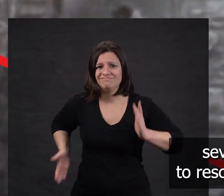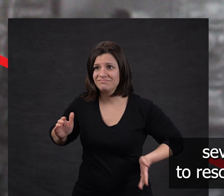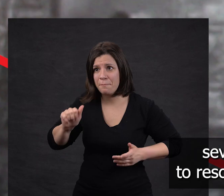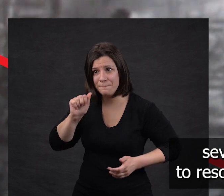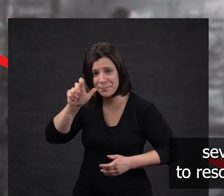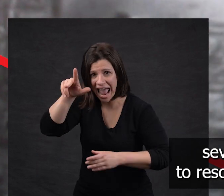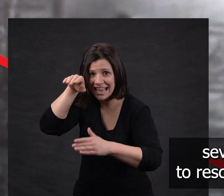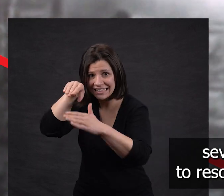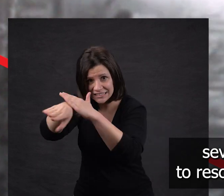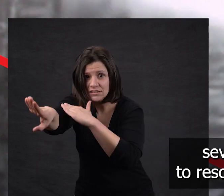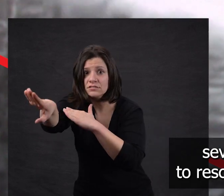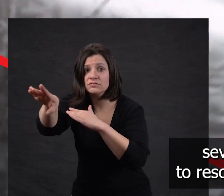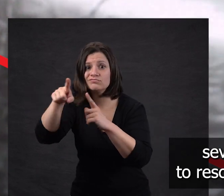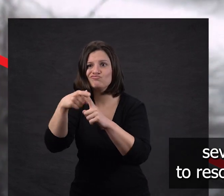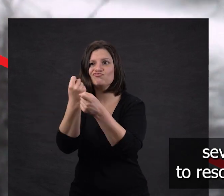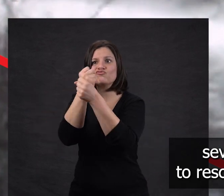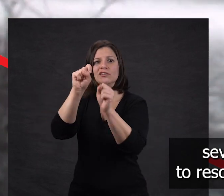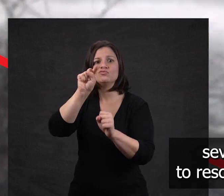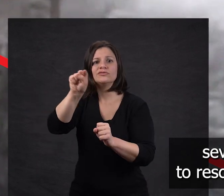building.